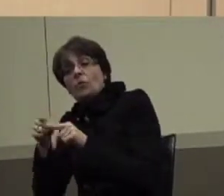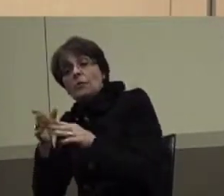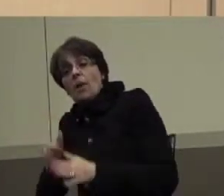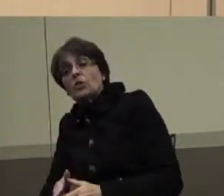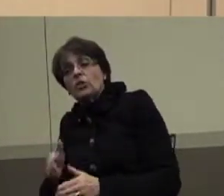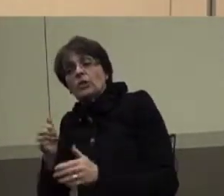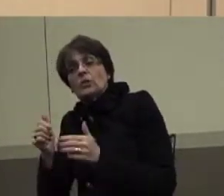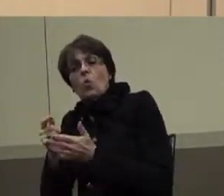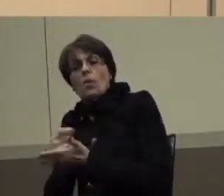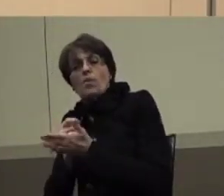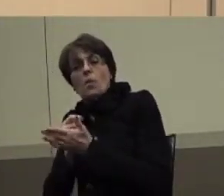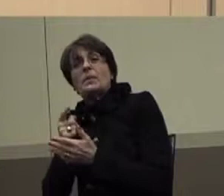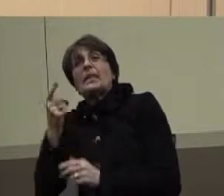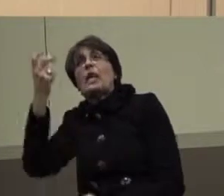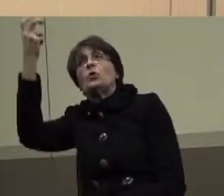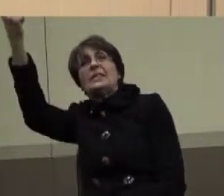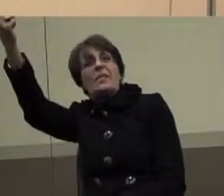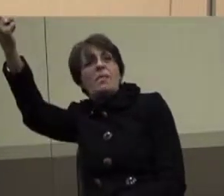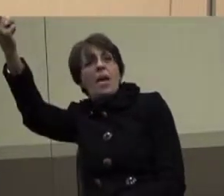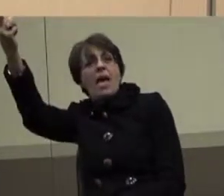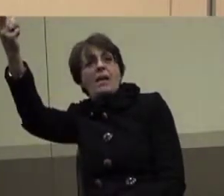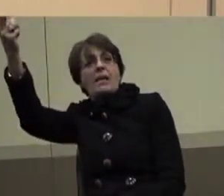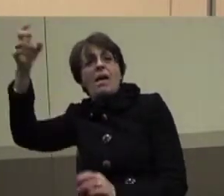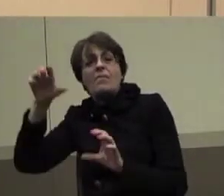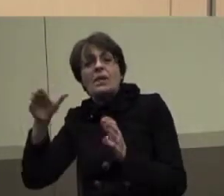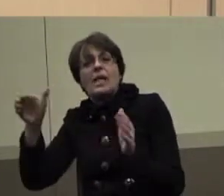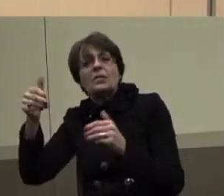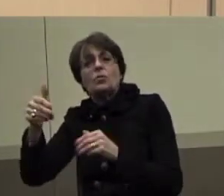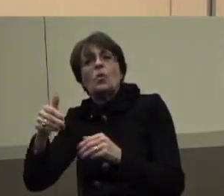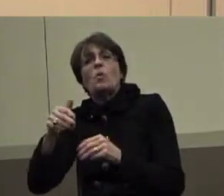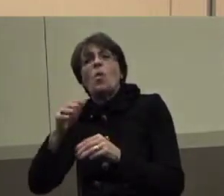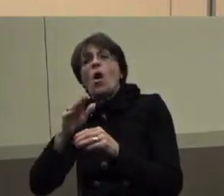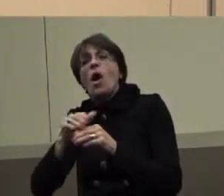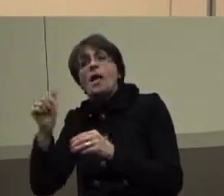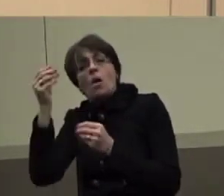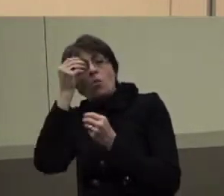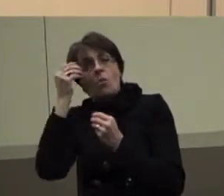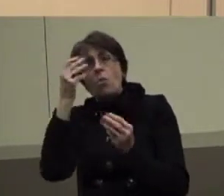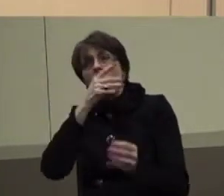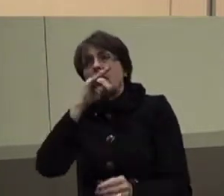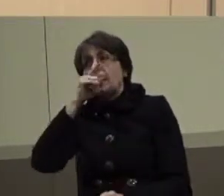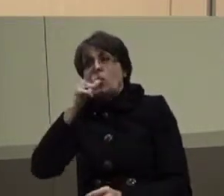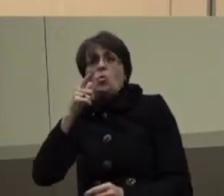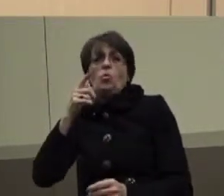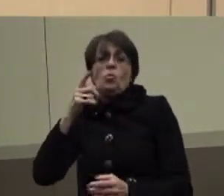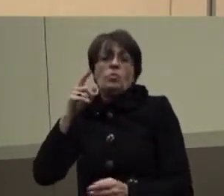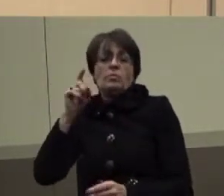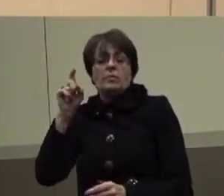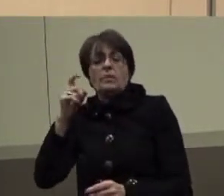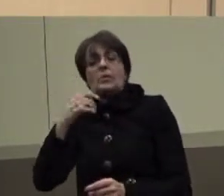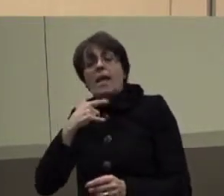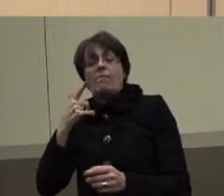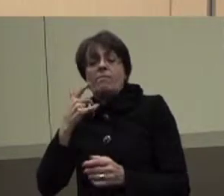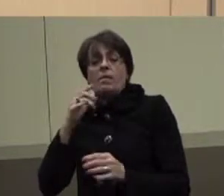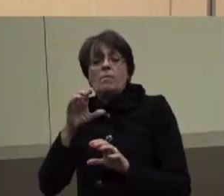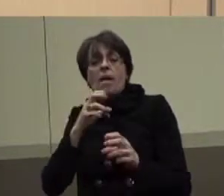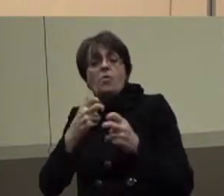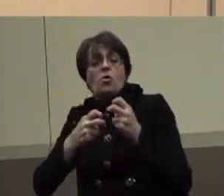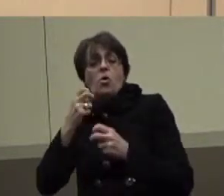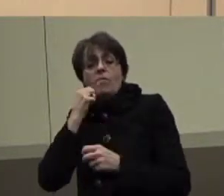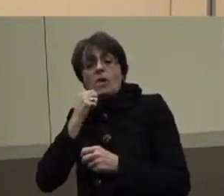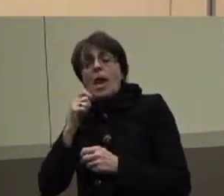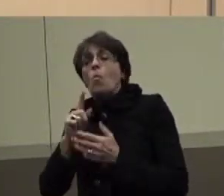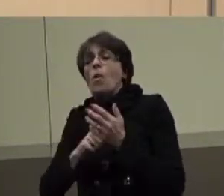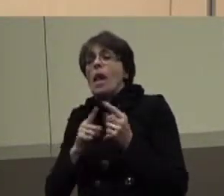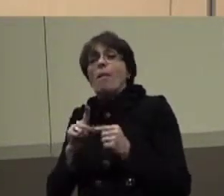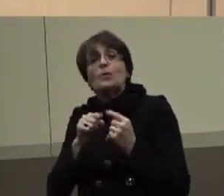behavior therapist and you sit in the back of a classroom on a reported kid who supposedly has behavior every day, what happens the day you go